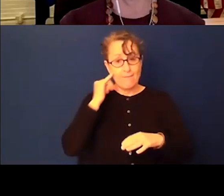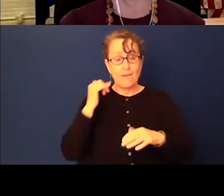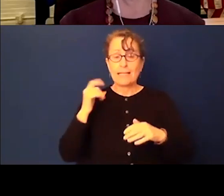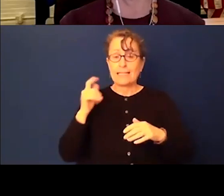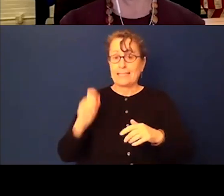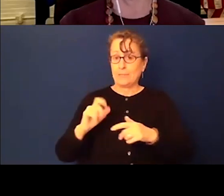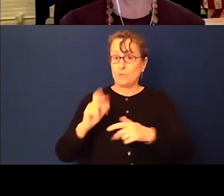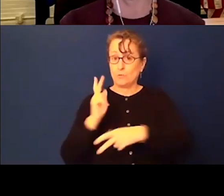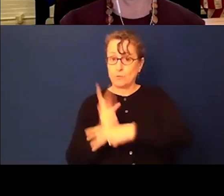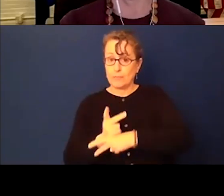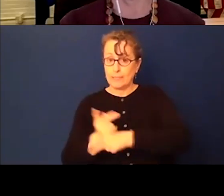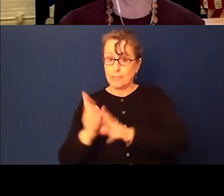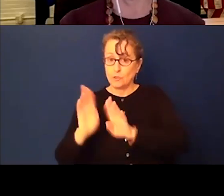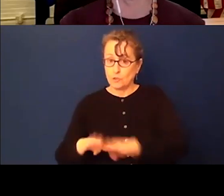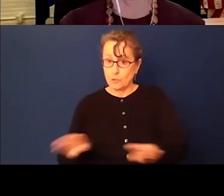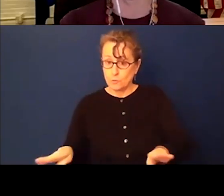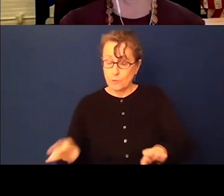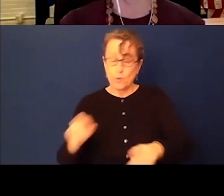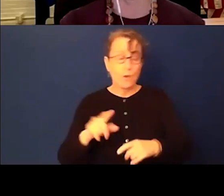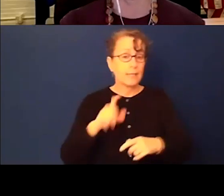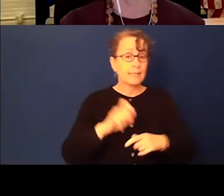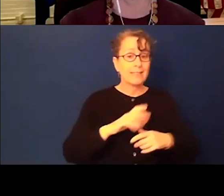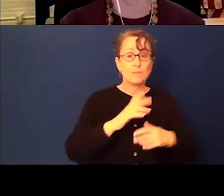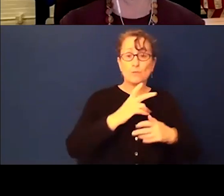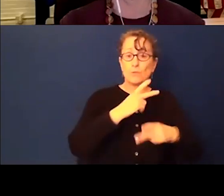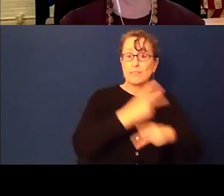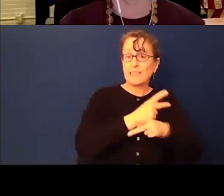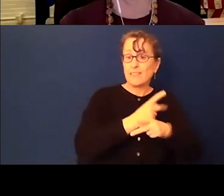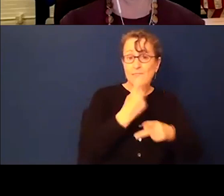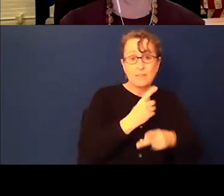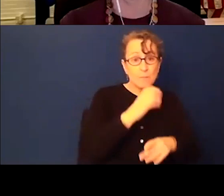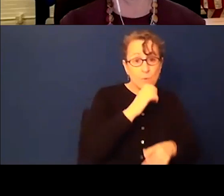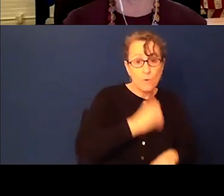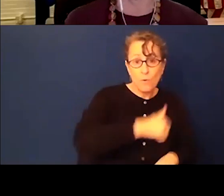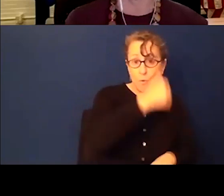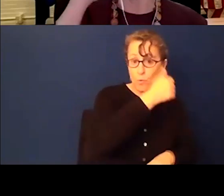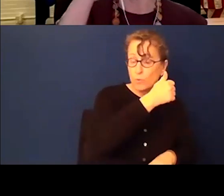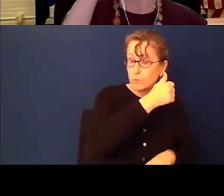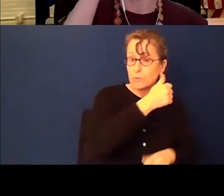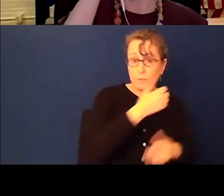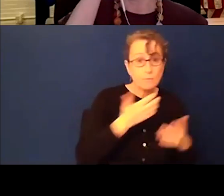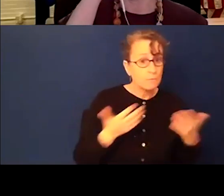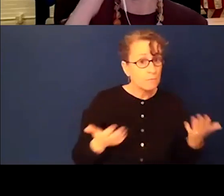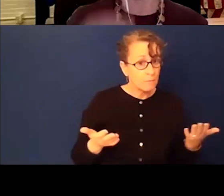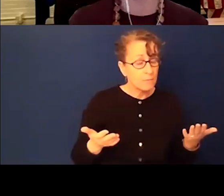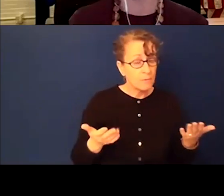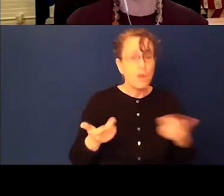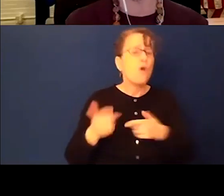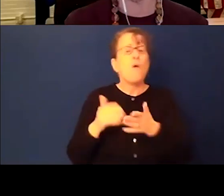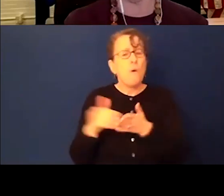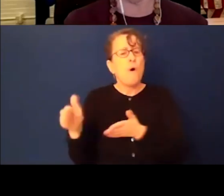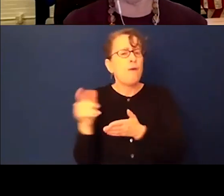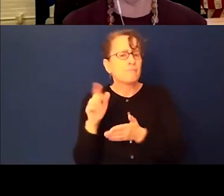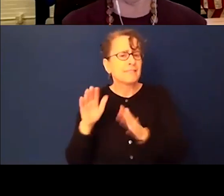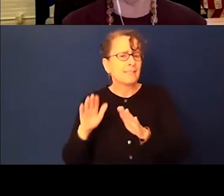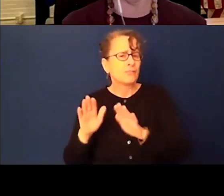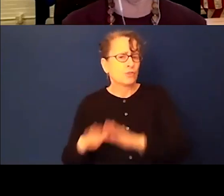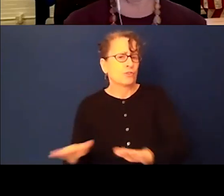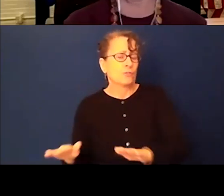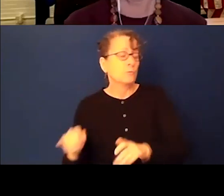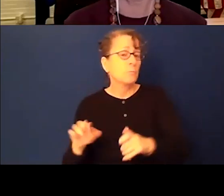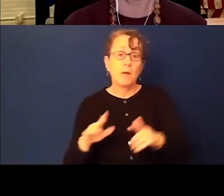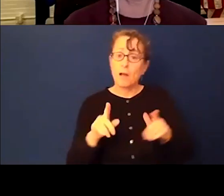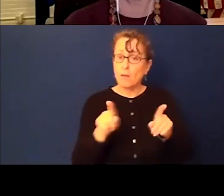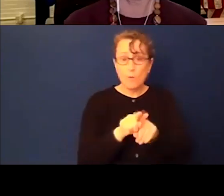intentionally called dependent care expenses with the expectation that it might most often be used for child care expenses, but could also be used for other types